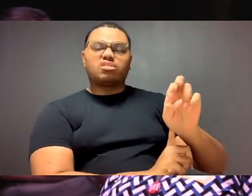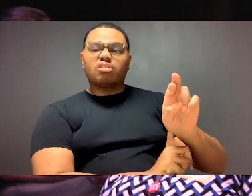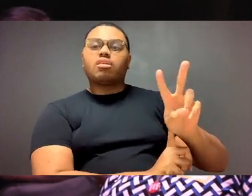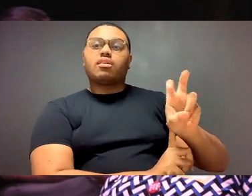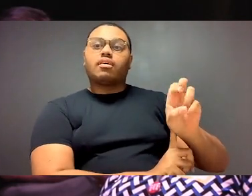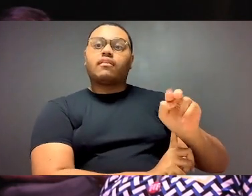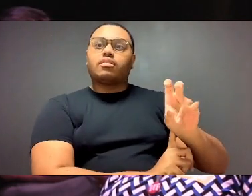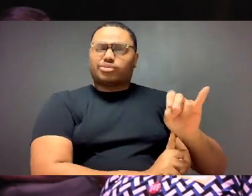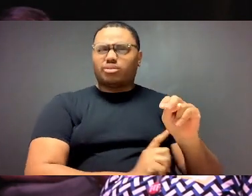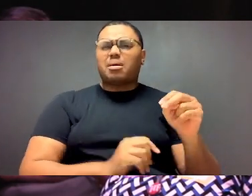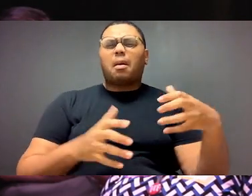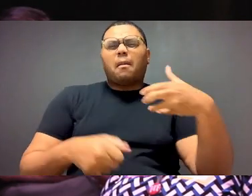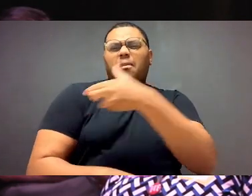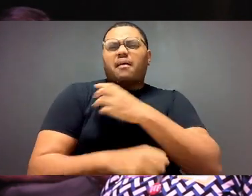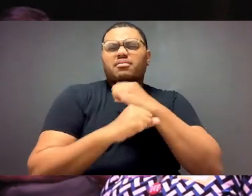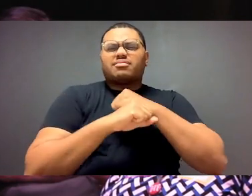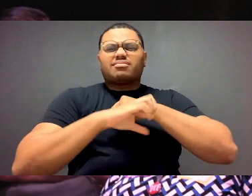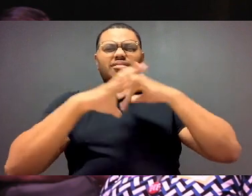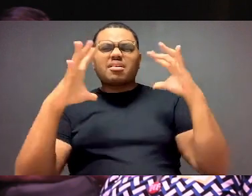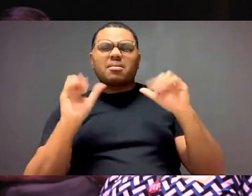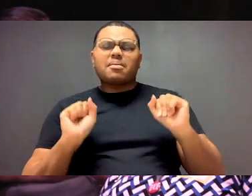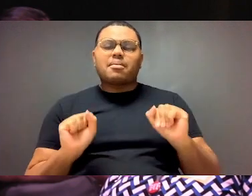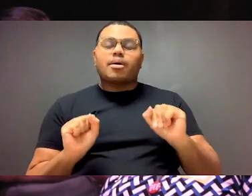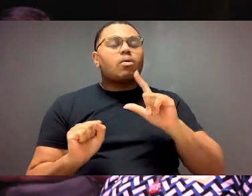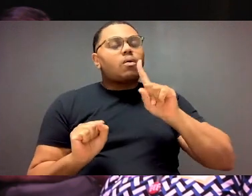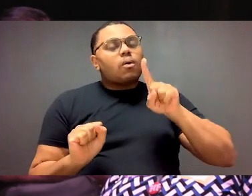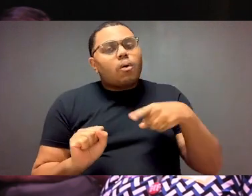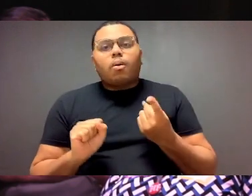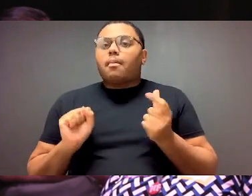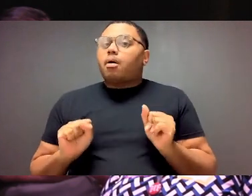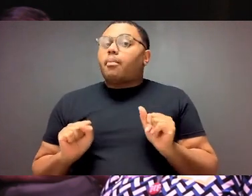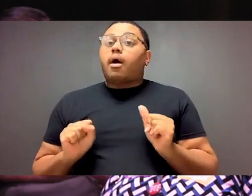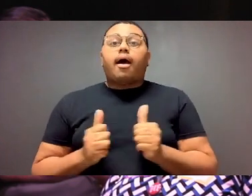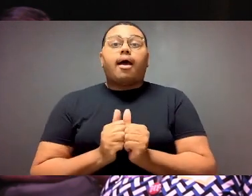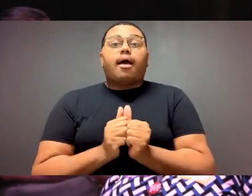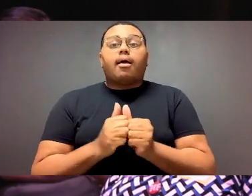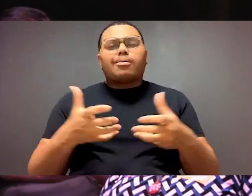could only be achieved by gathering folks together and working in solidarity.